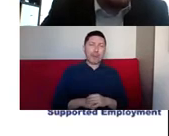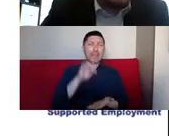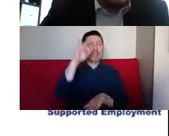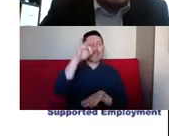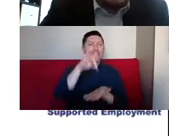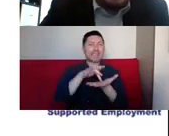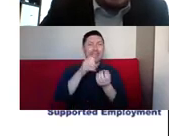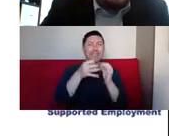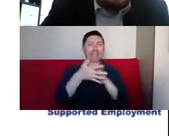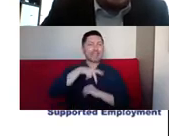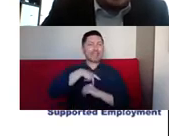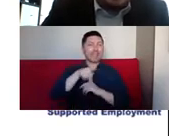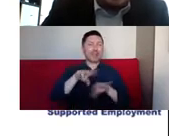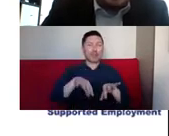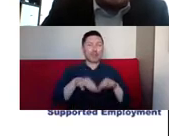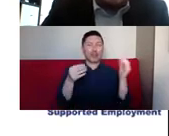slide then.